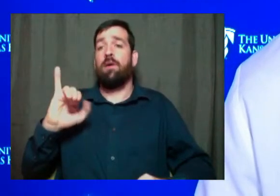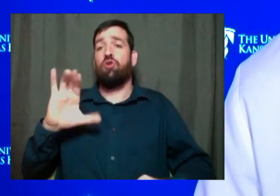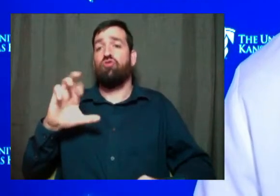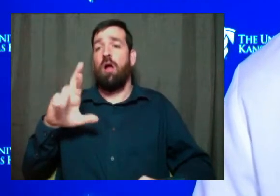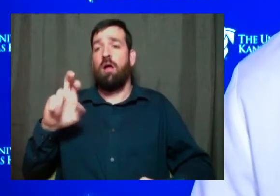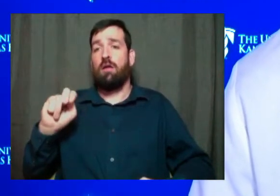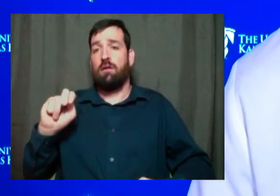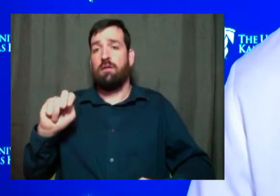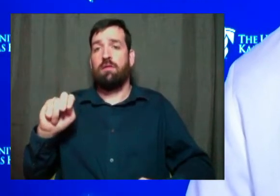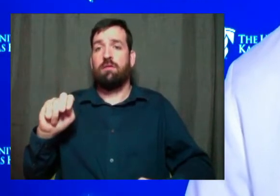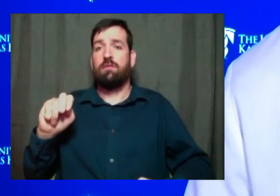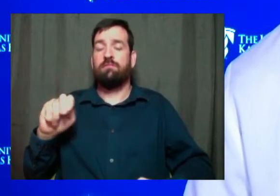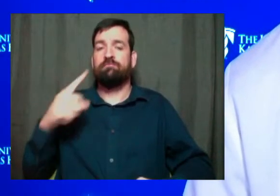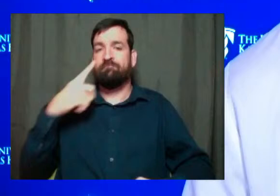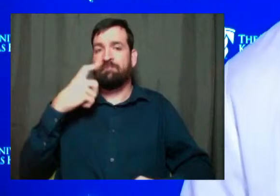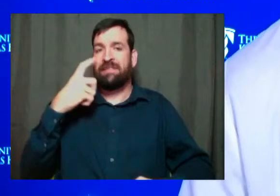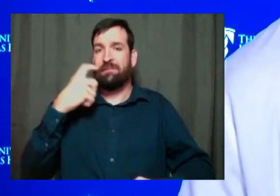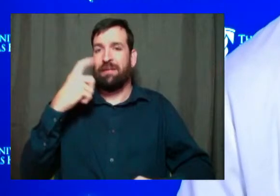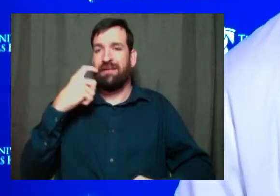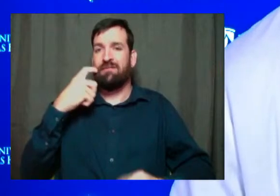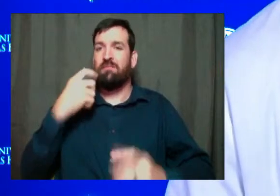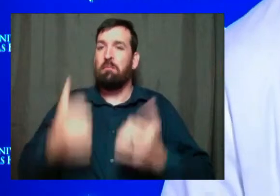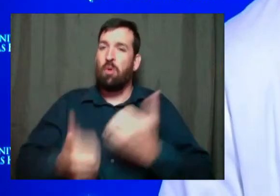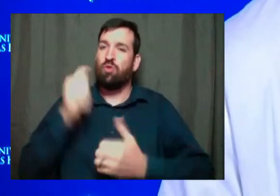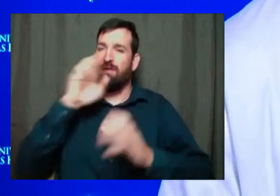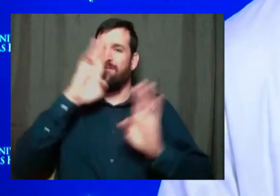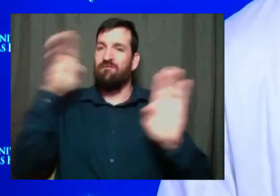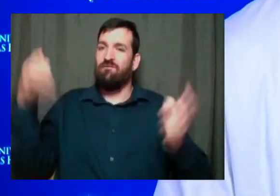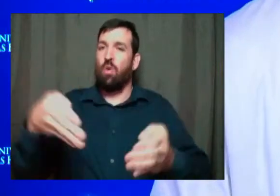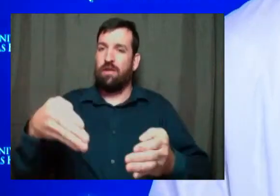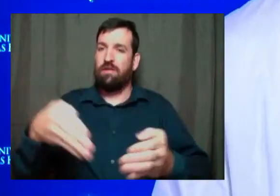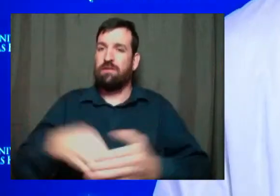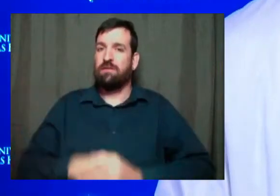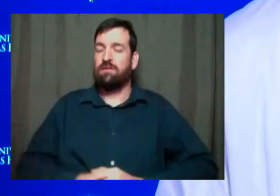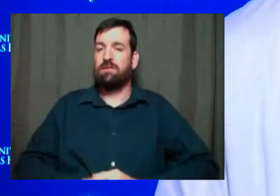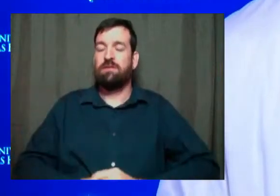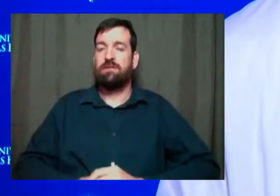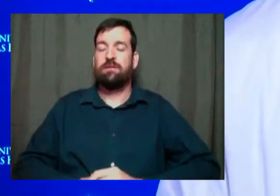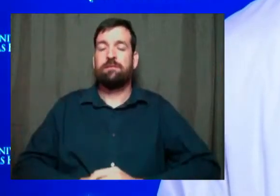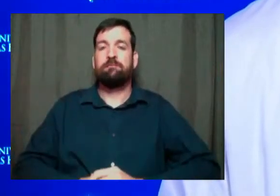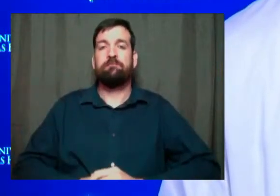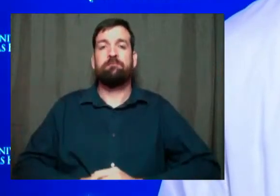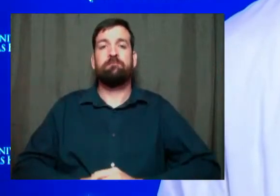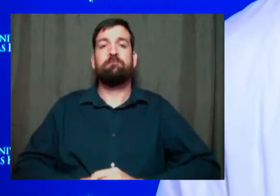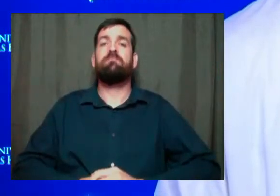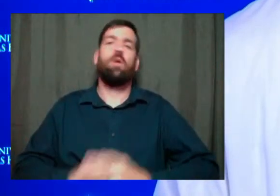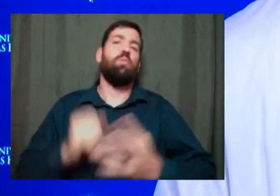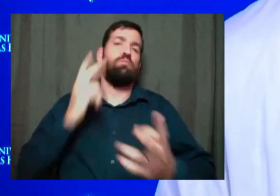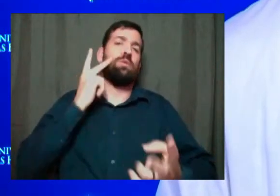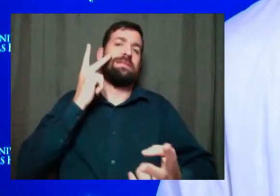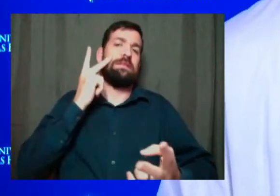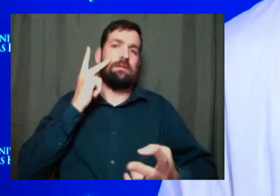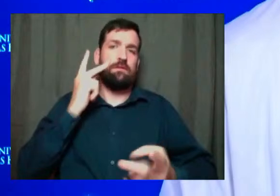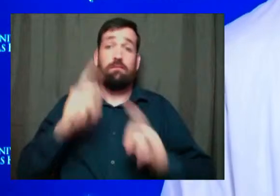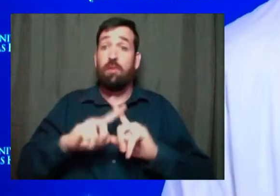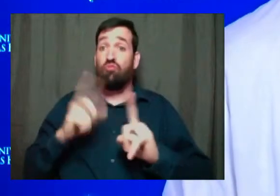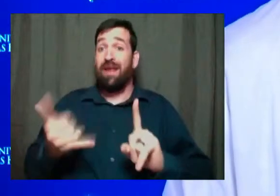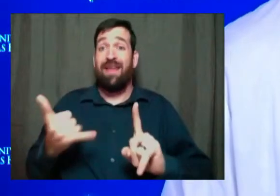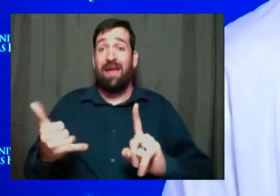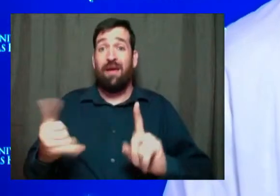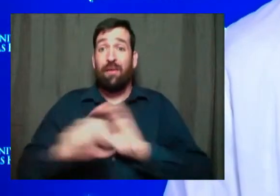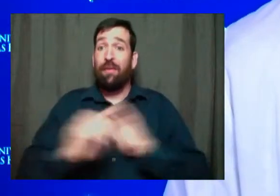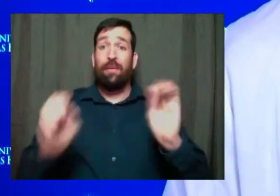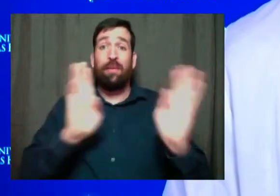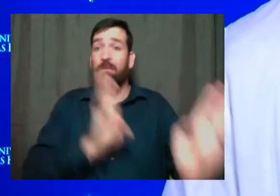to get a lot of the big bang for your buck kind of news. So we'll see. But right now I didn't think that there was any plan to give